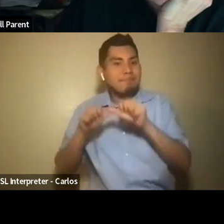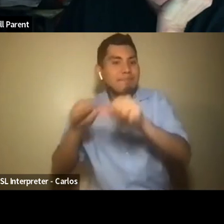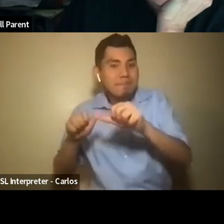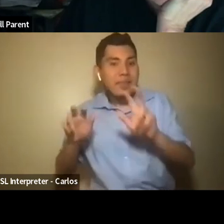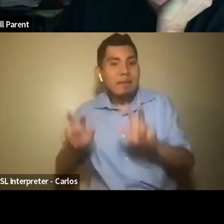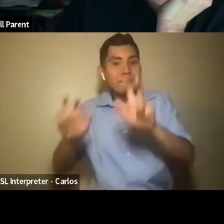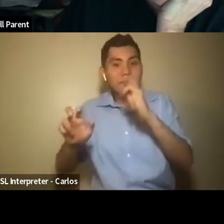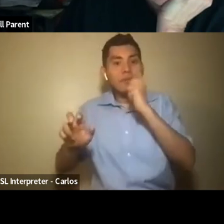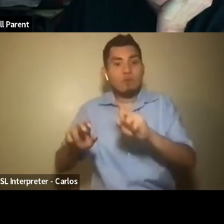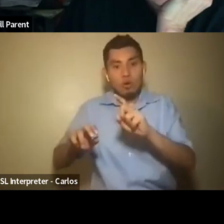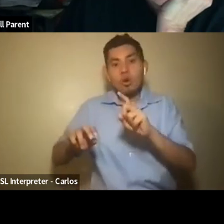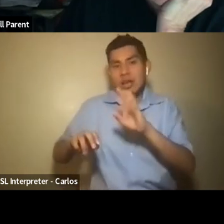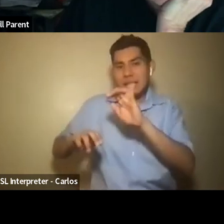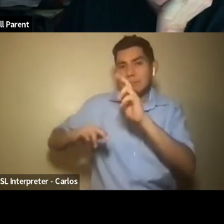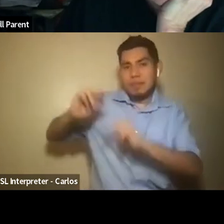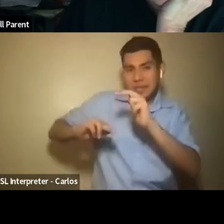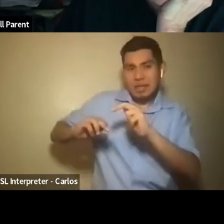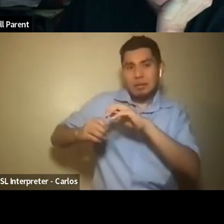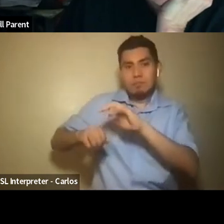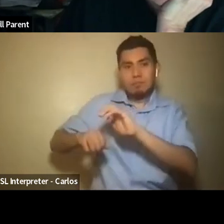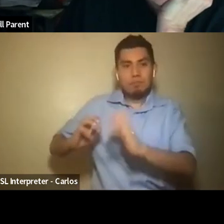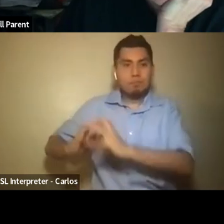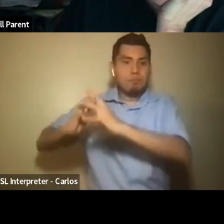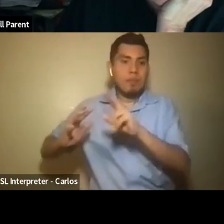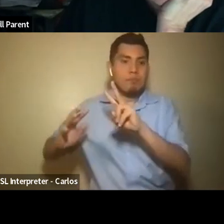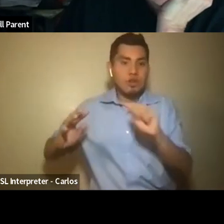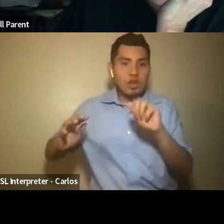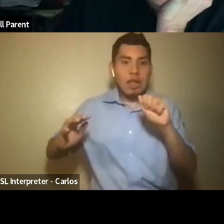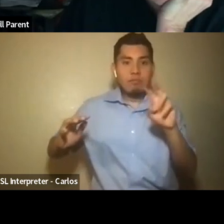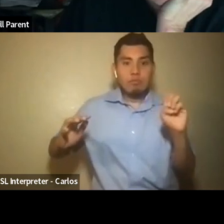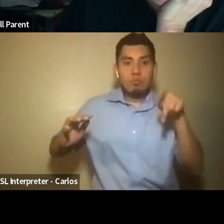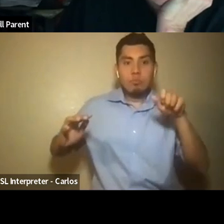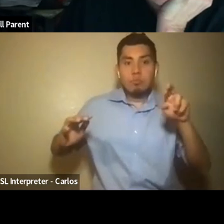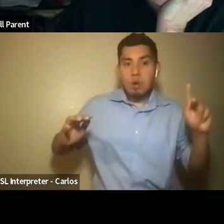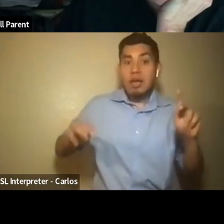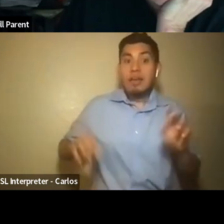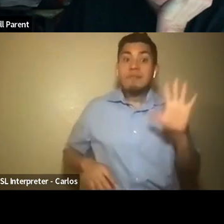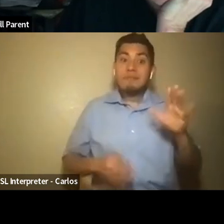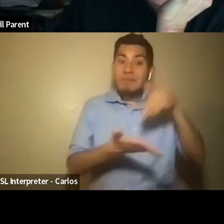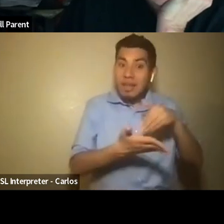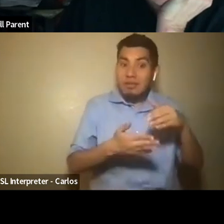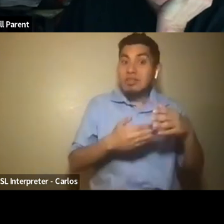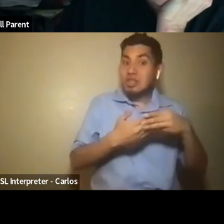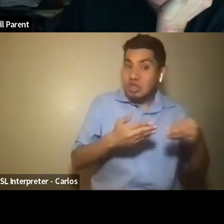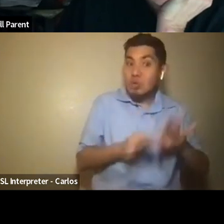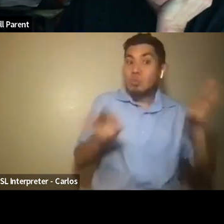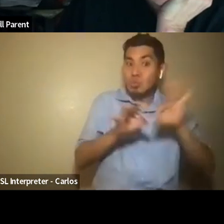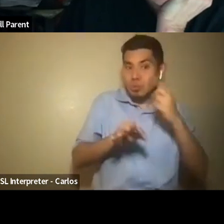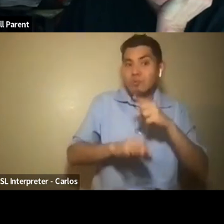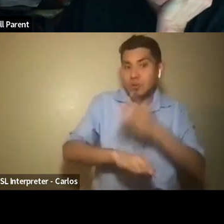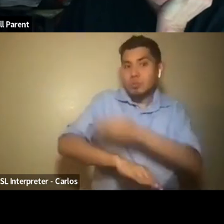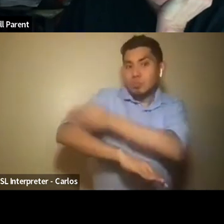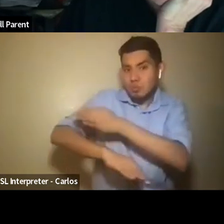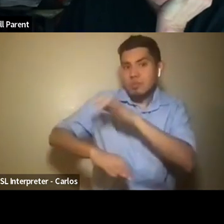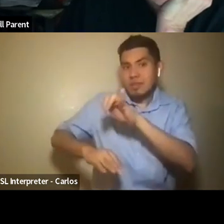building at Virginia Avenue Park with nearly $500,000 worth of public infrastructure improvements. As many of you will